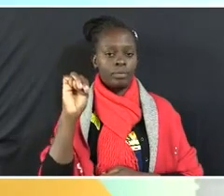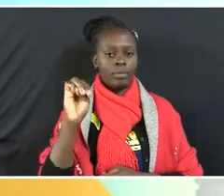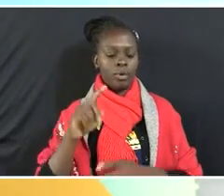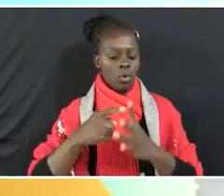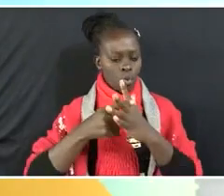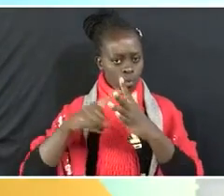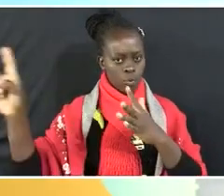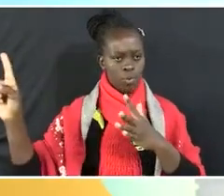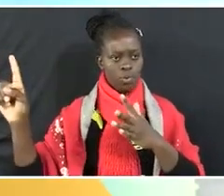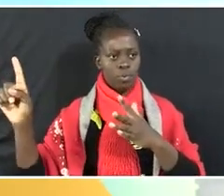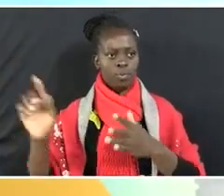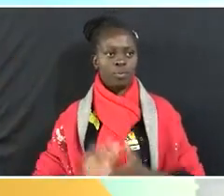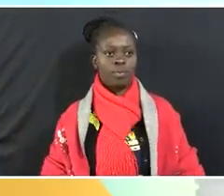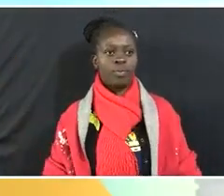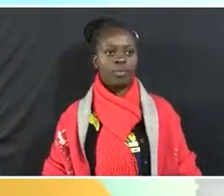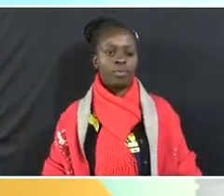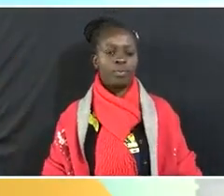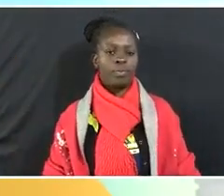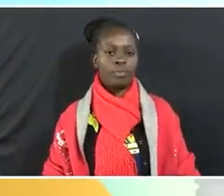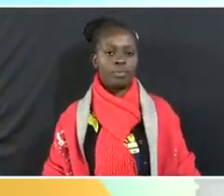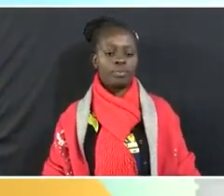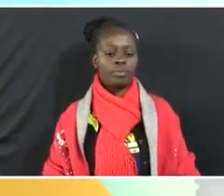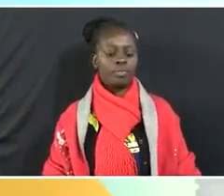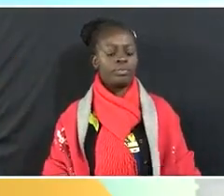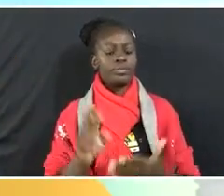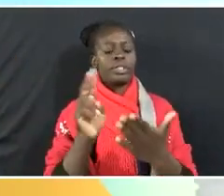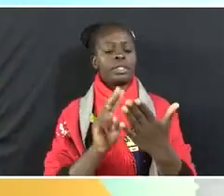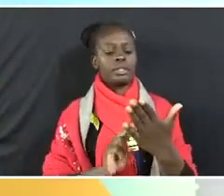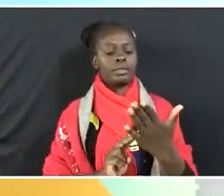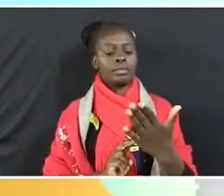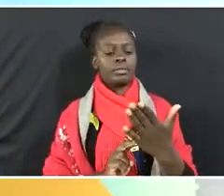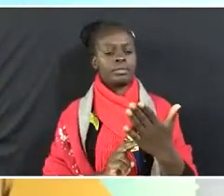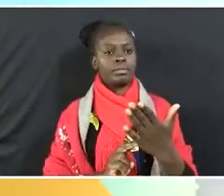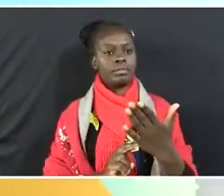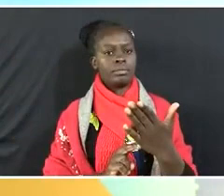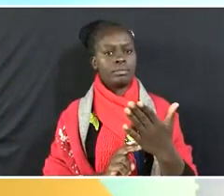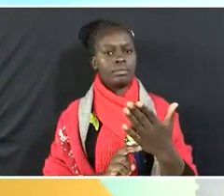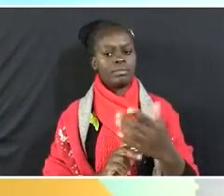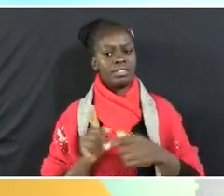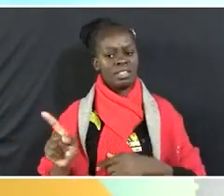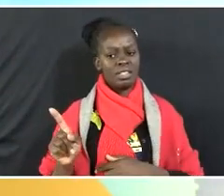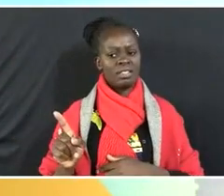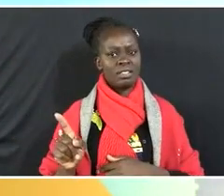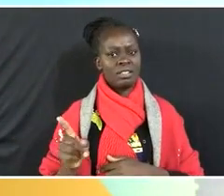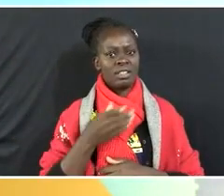Let me look at this in context. Did Absalom care about the father?